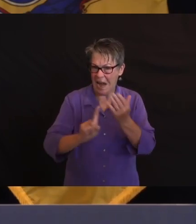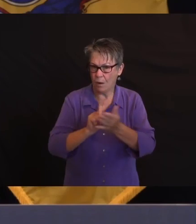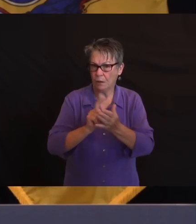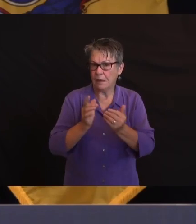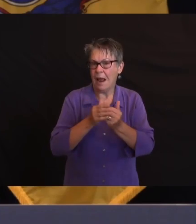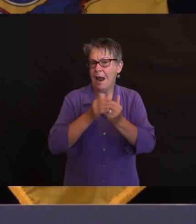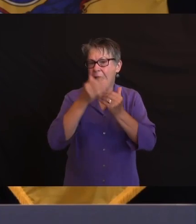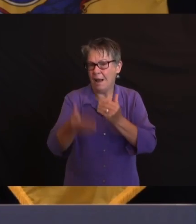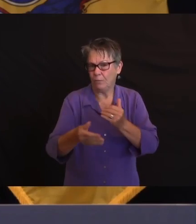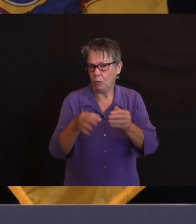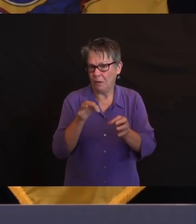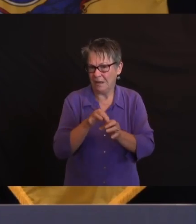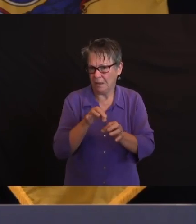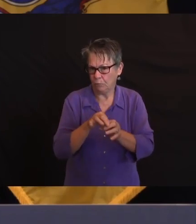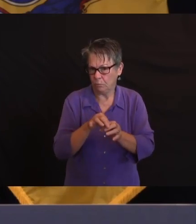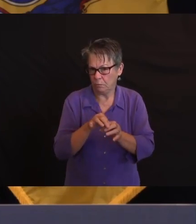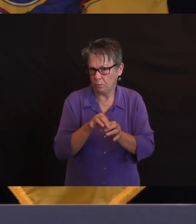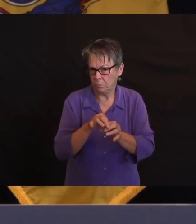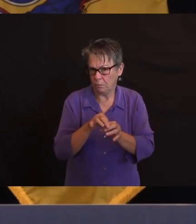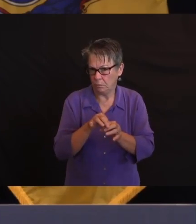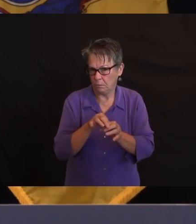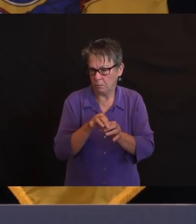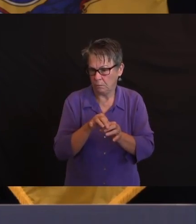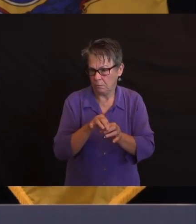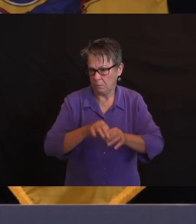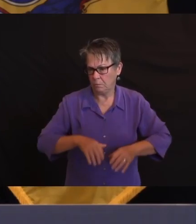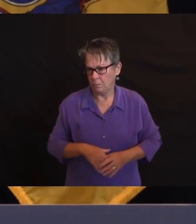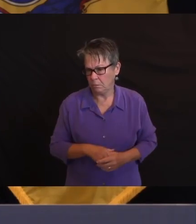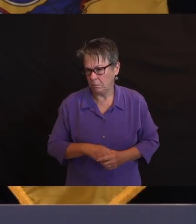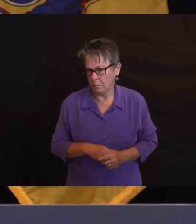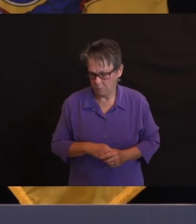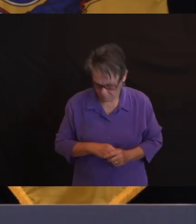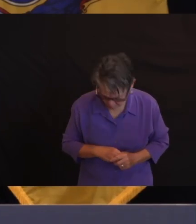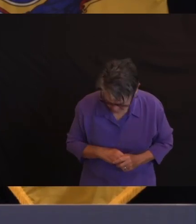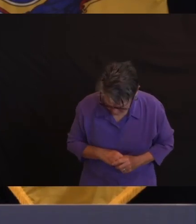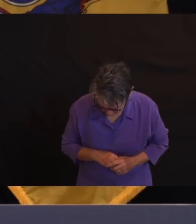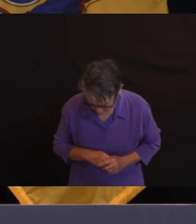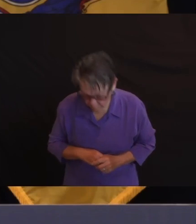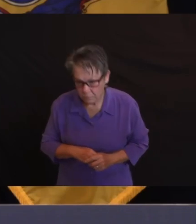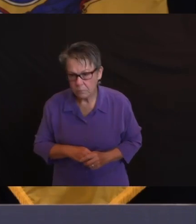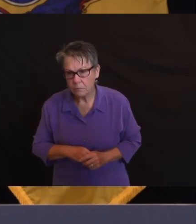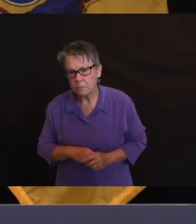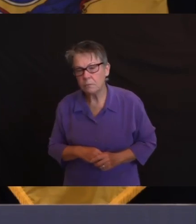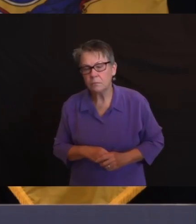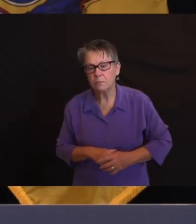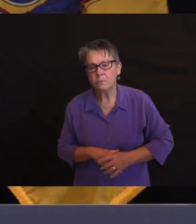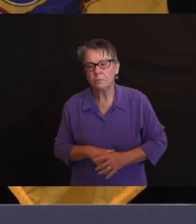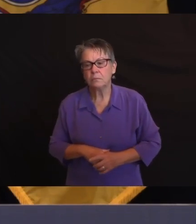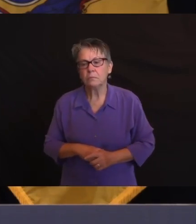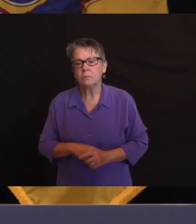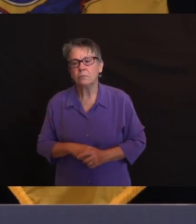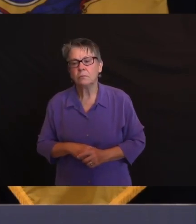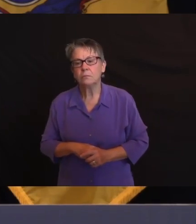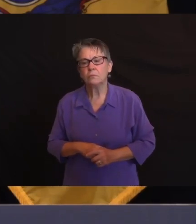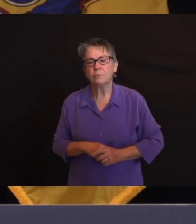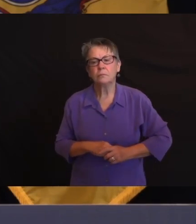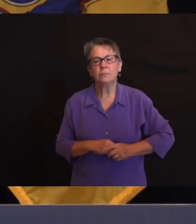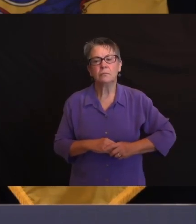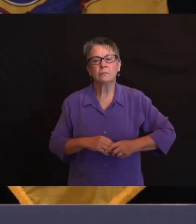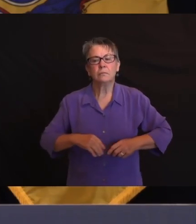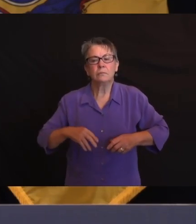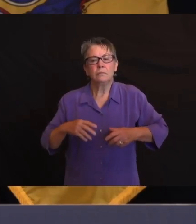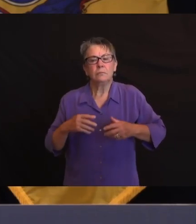leakage around which comes now with great penalties, as it should. So there's a lot of reasons why I feel confident in